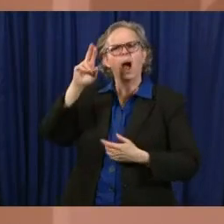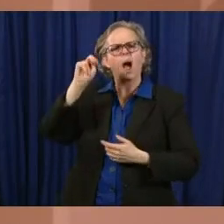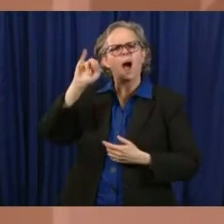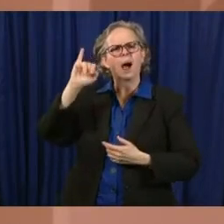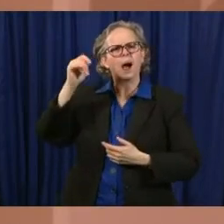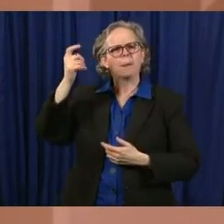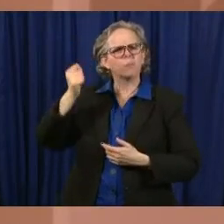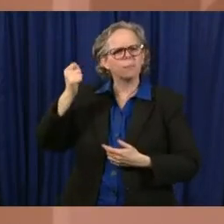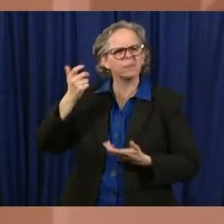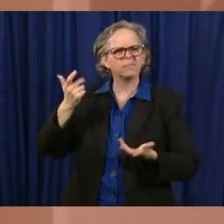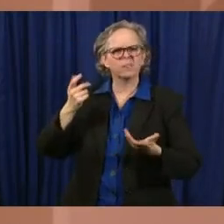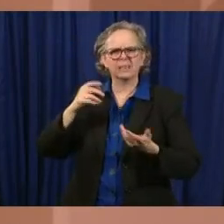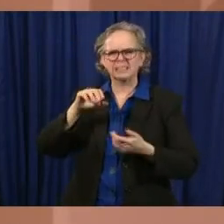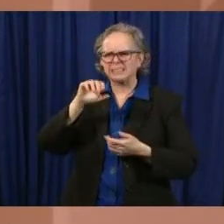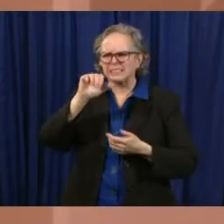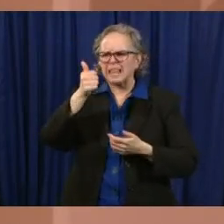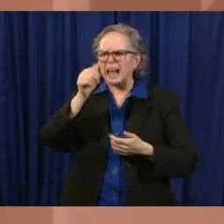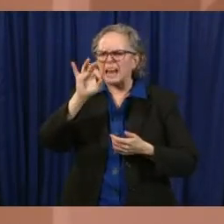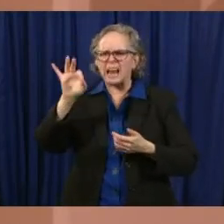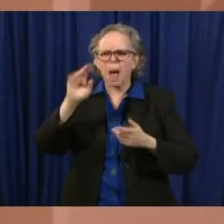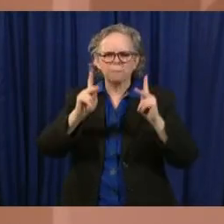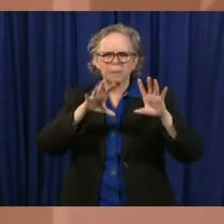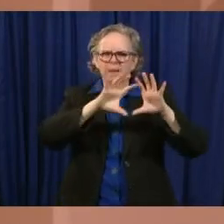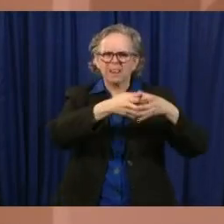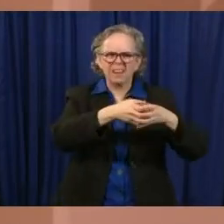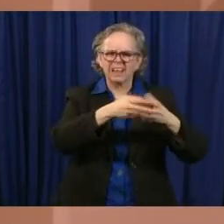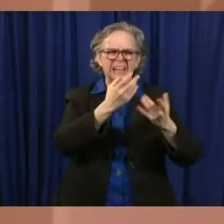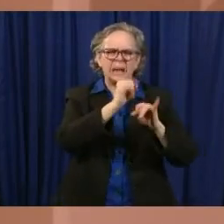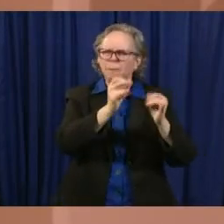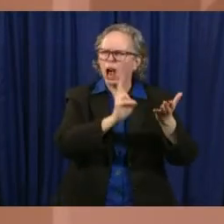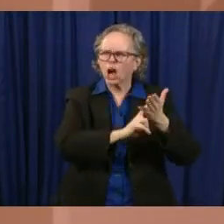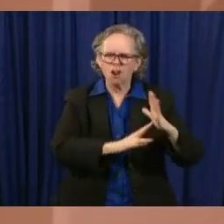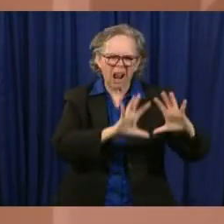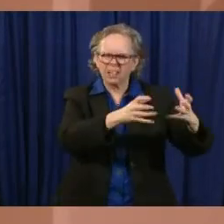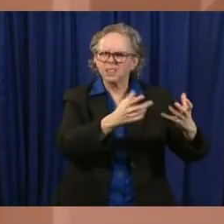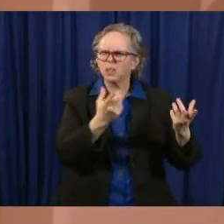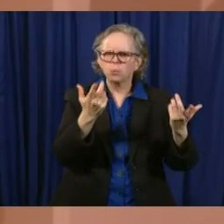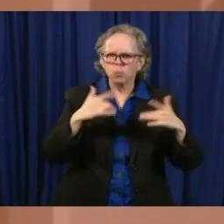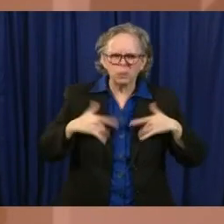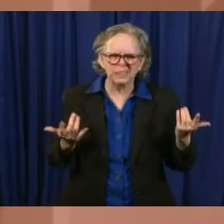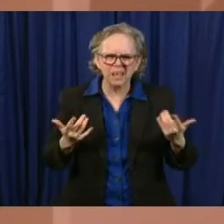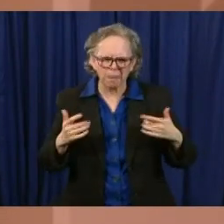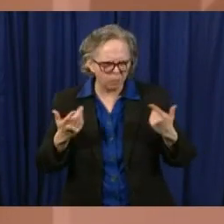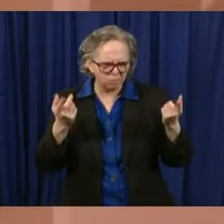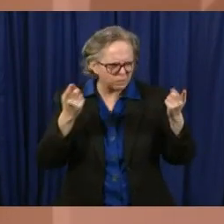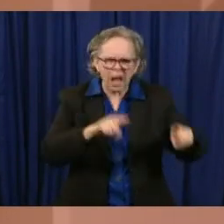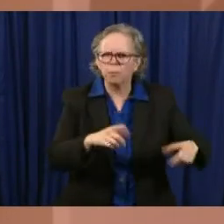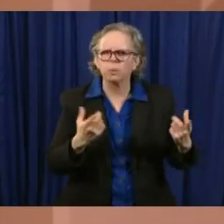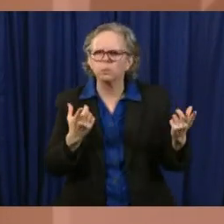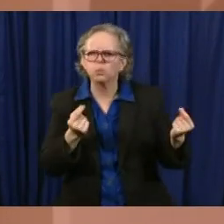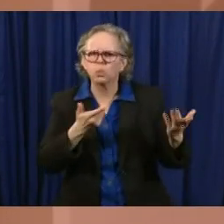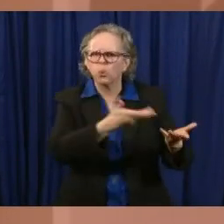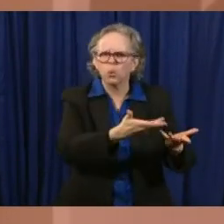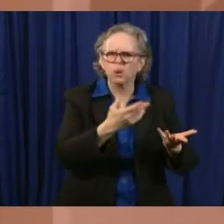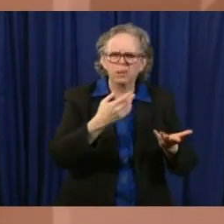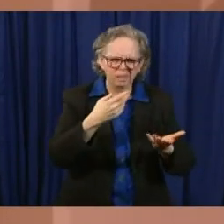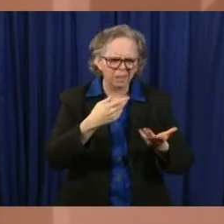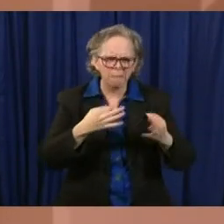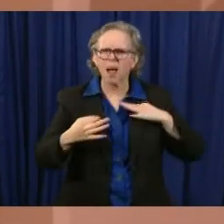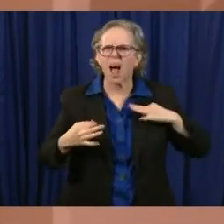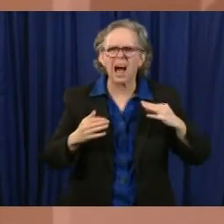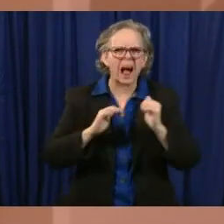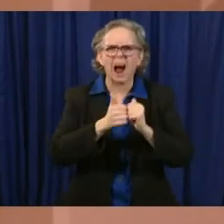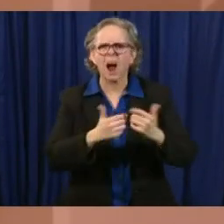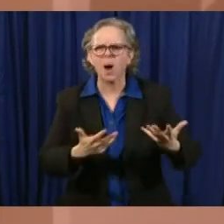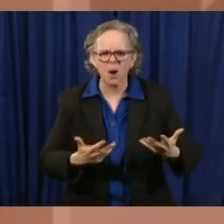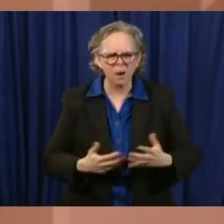1099 and independently employed individuals and how they would qualify for those benefits. One of the things